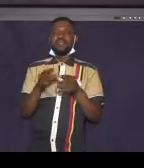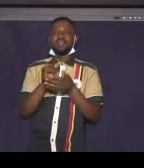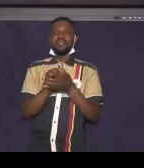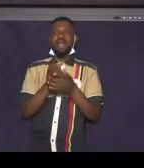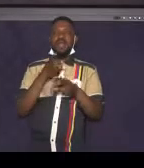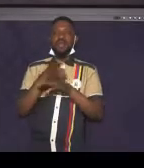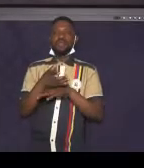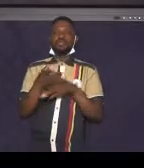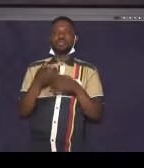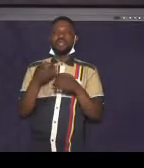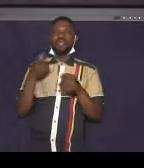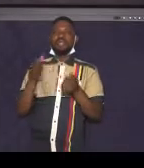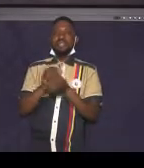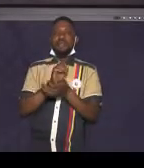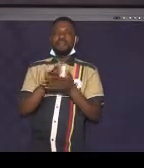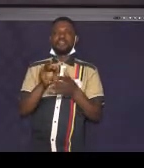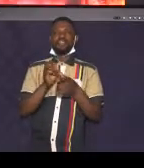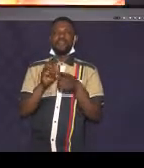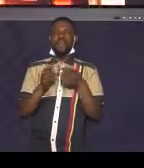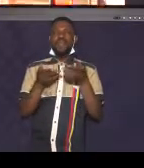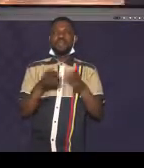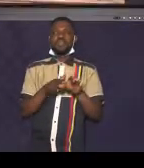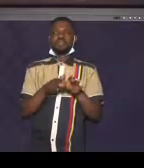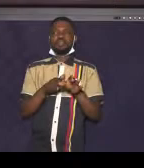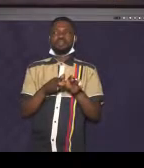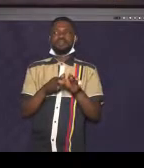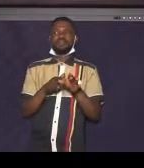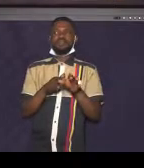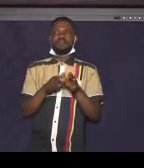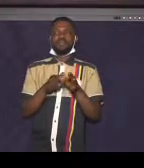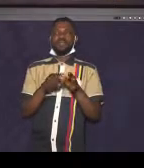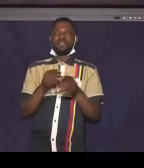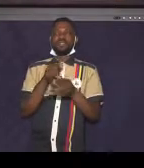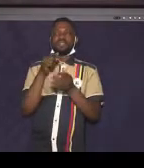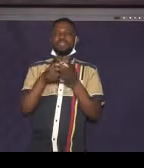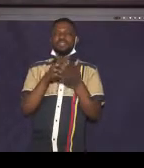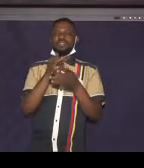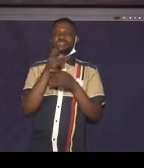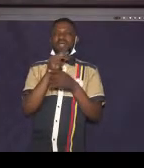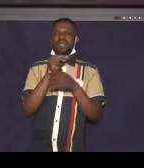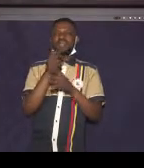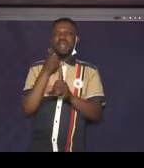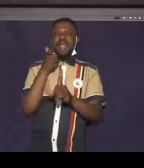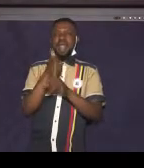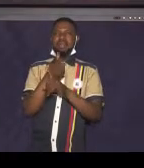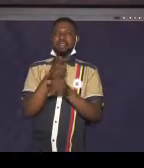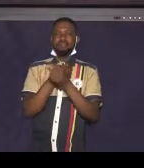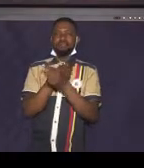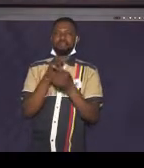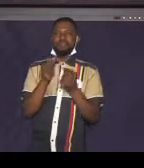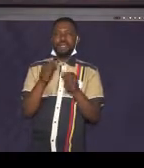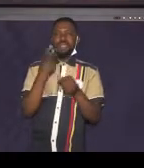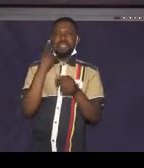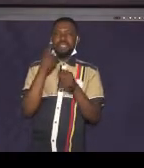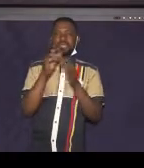damage or death. So let's move on. Now this is an accident. You can see the